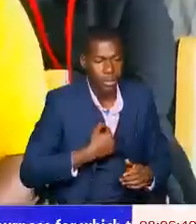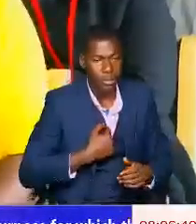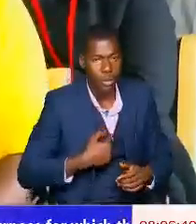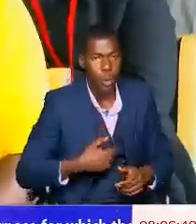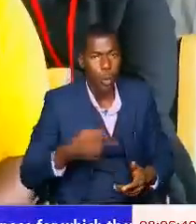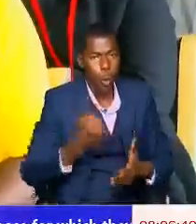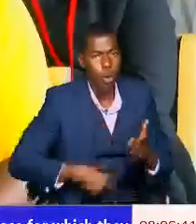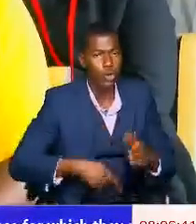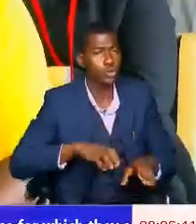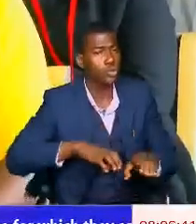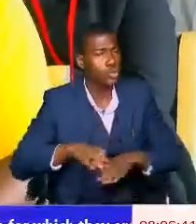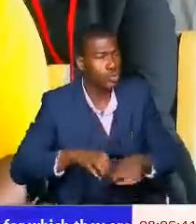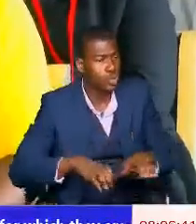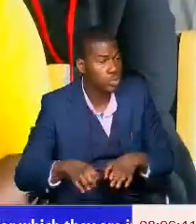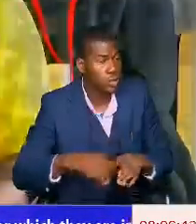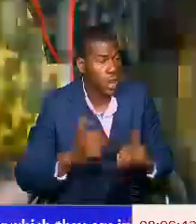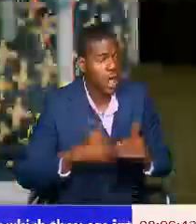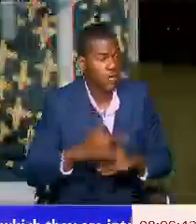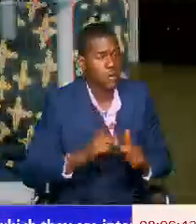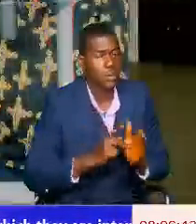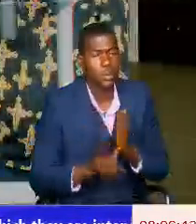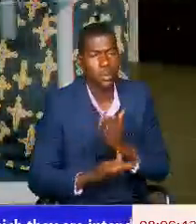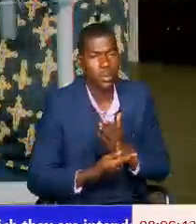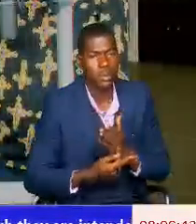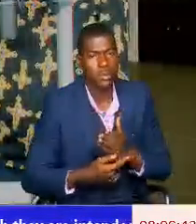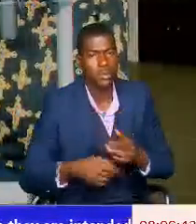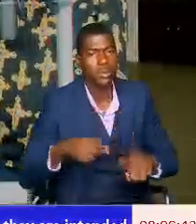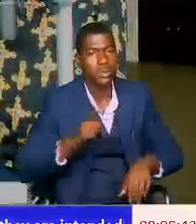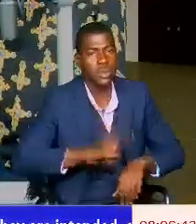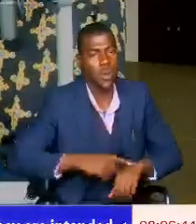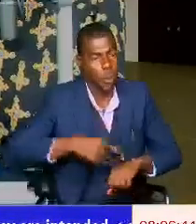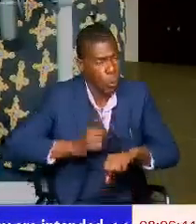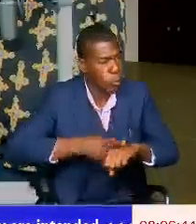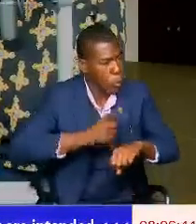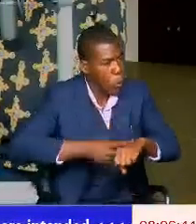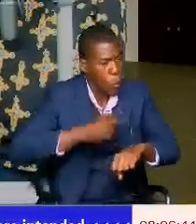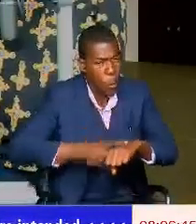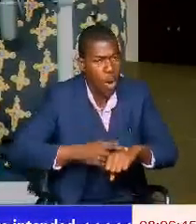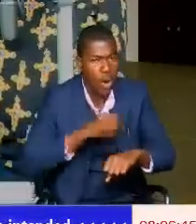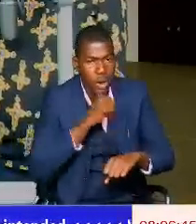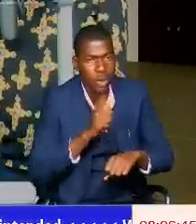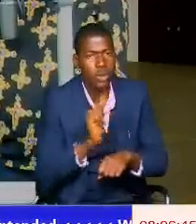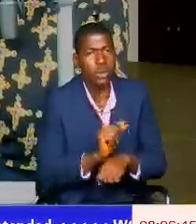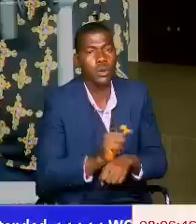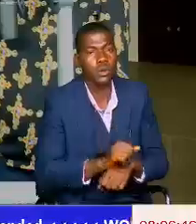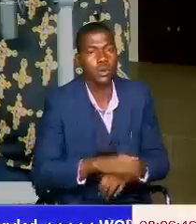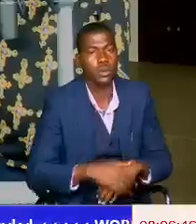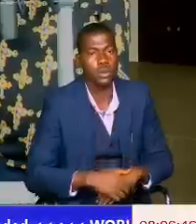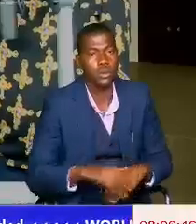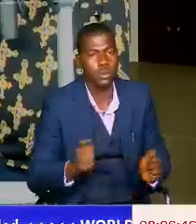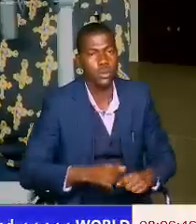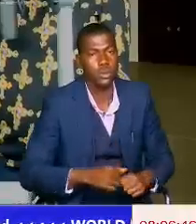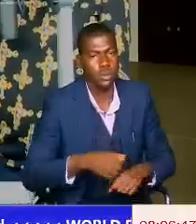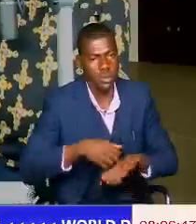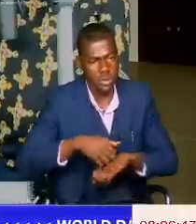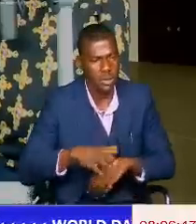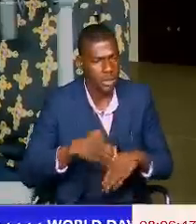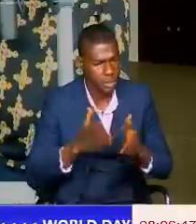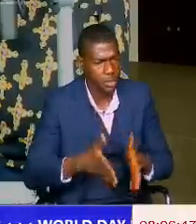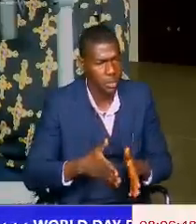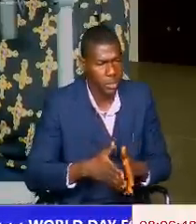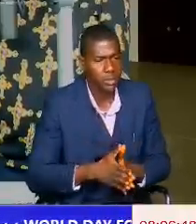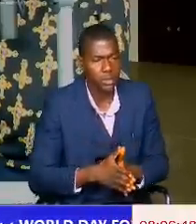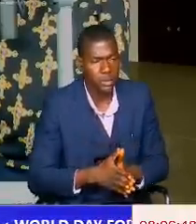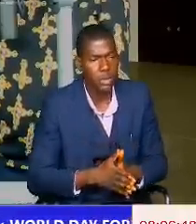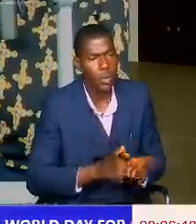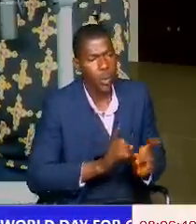Because when you give warning, warning no work. You walk somebody out, make you go look for another place where